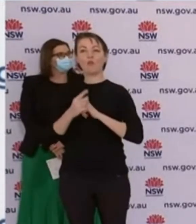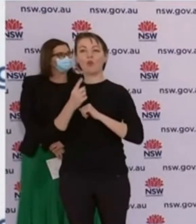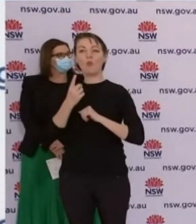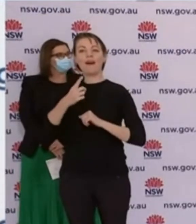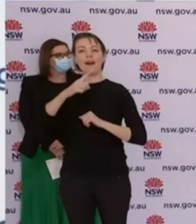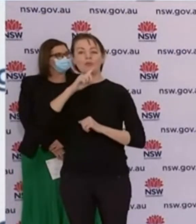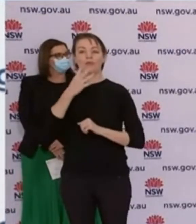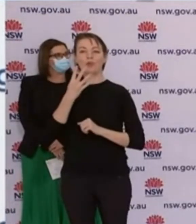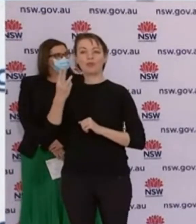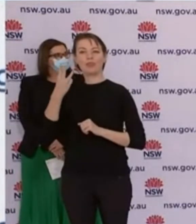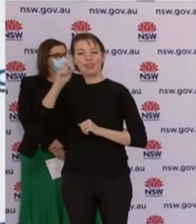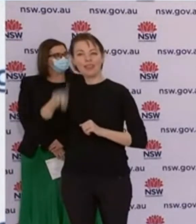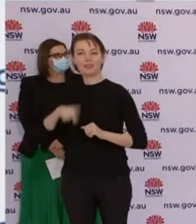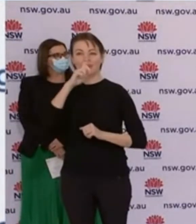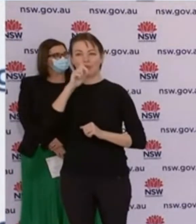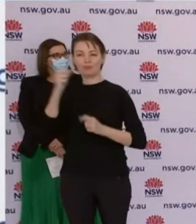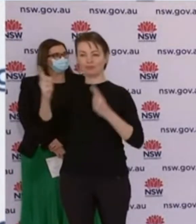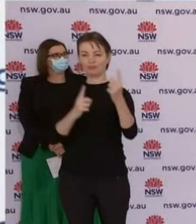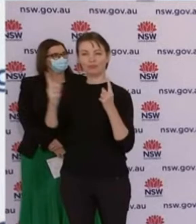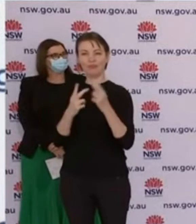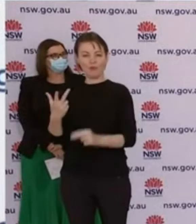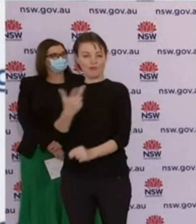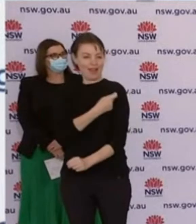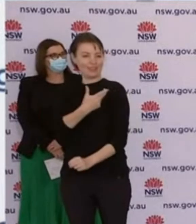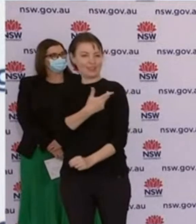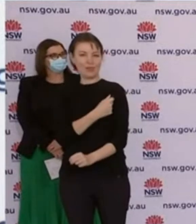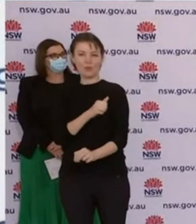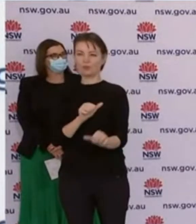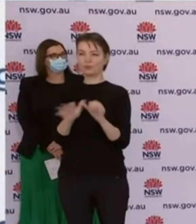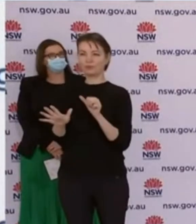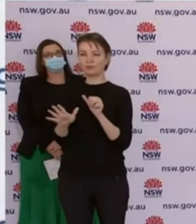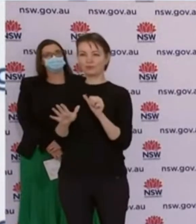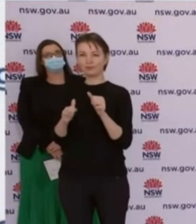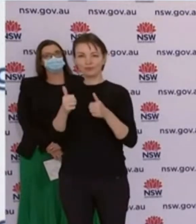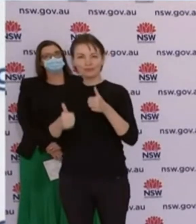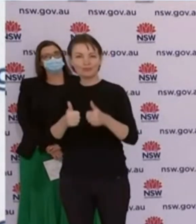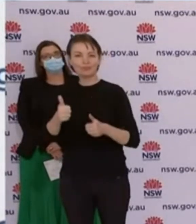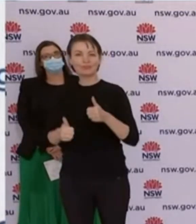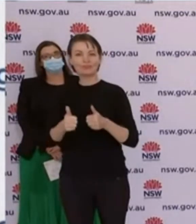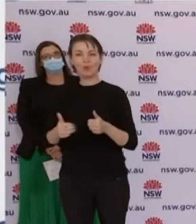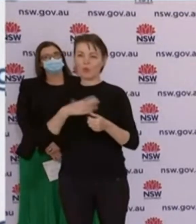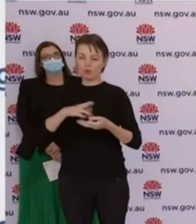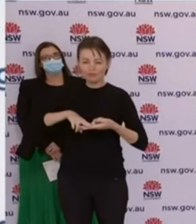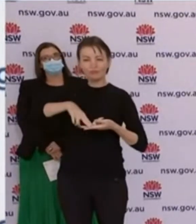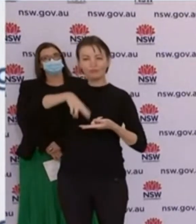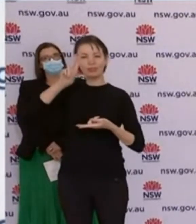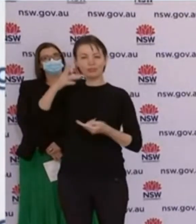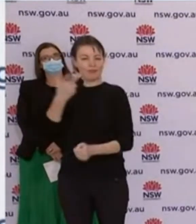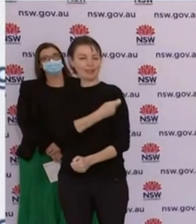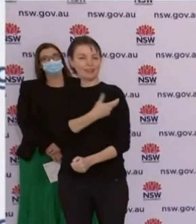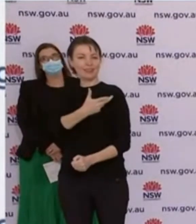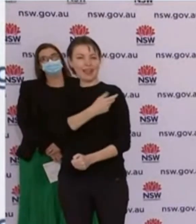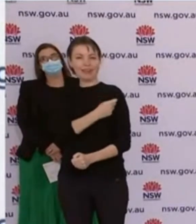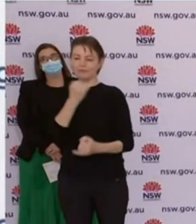143,000 people get vaccinated in the last 24-hour reporting period, a fantastic number, and keeping those vax rates high is